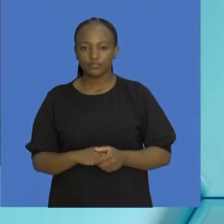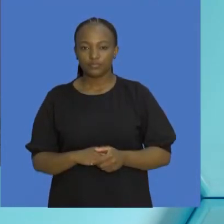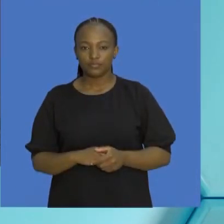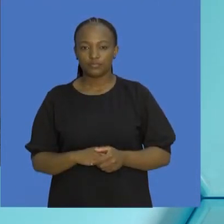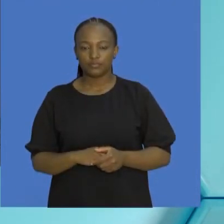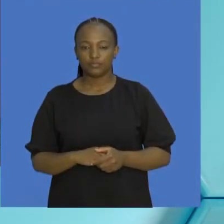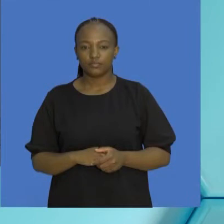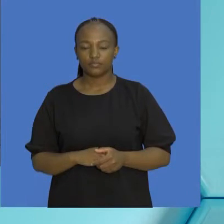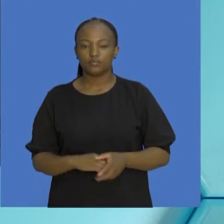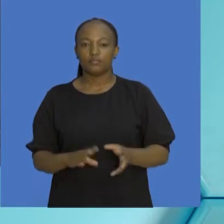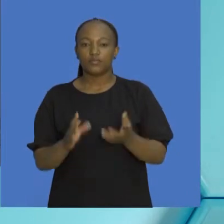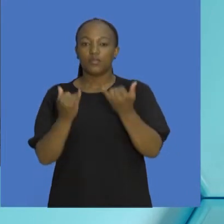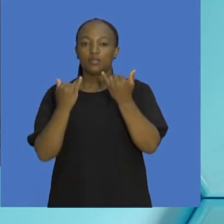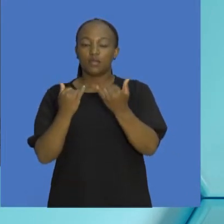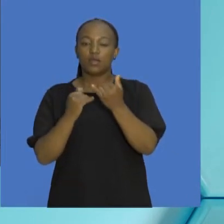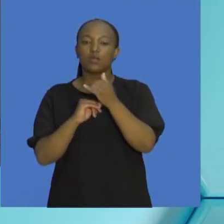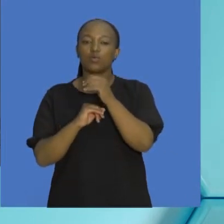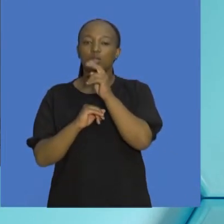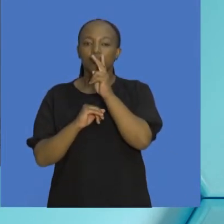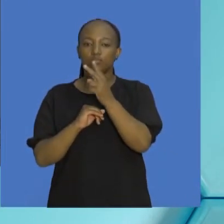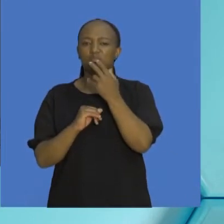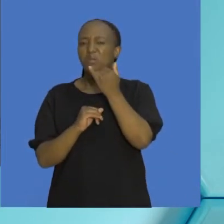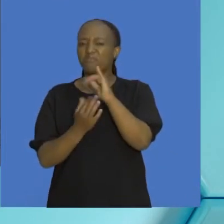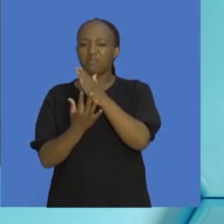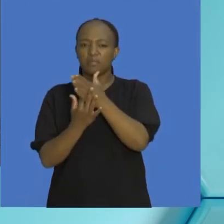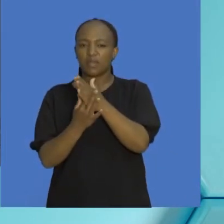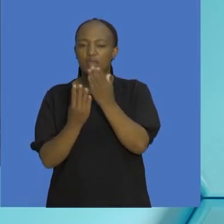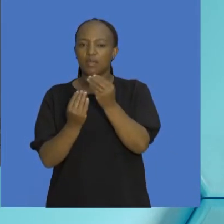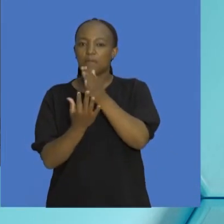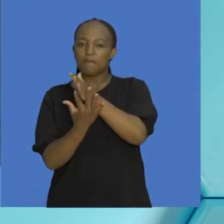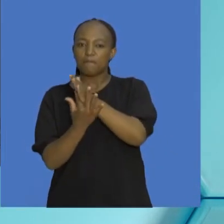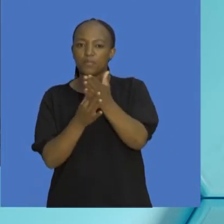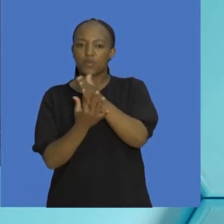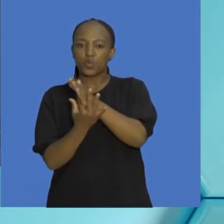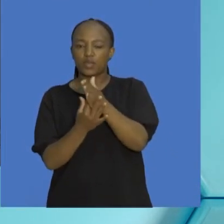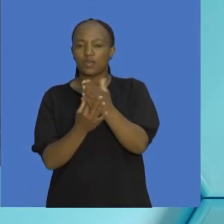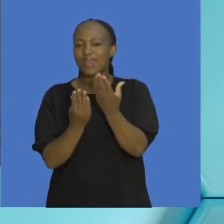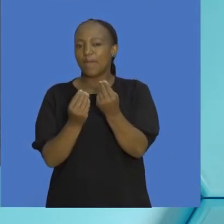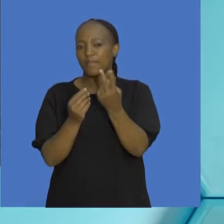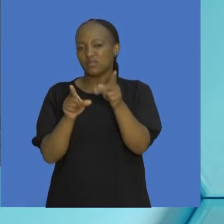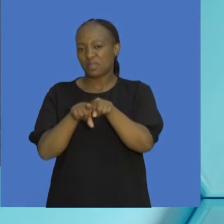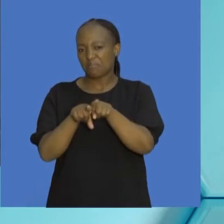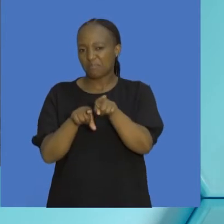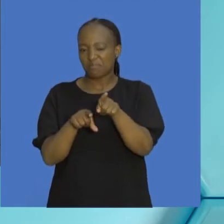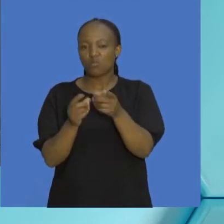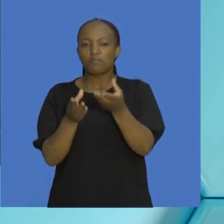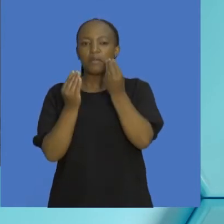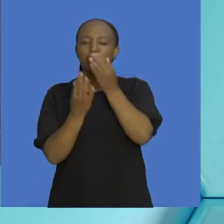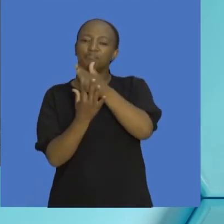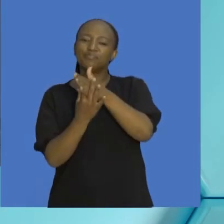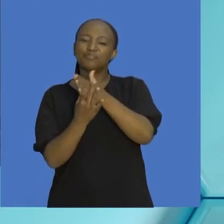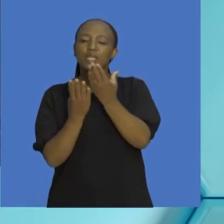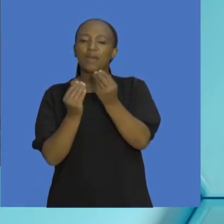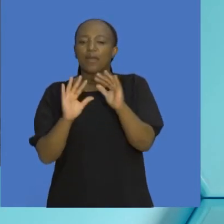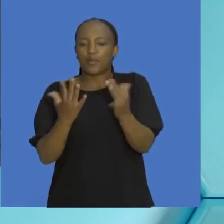Now, what we're going to look at is, what if the middle is between the two numbers? How do we find the